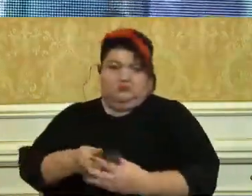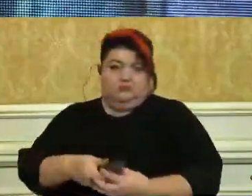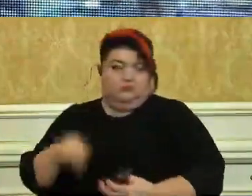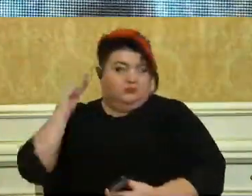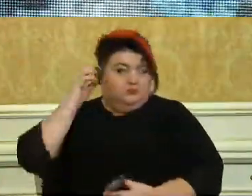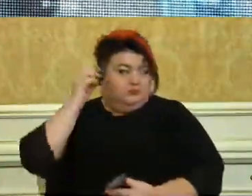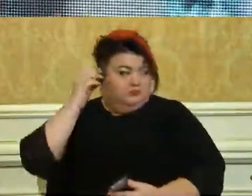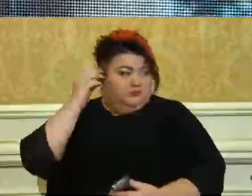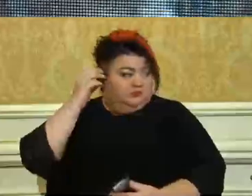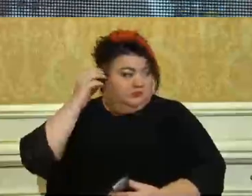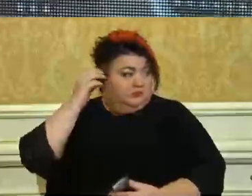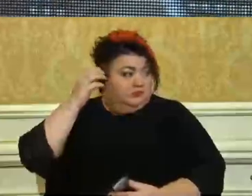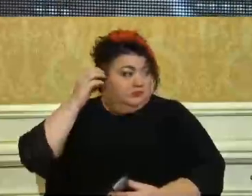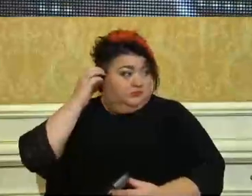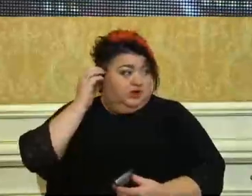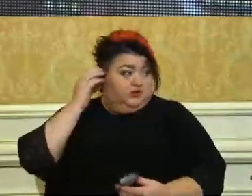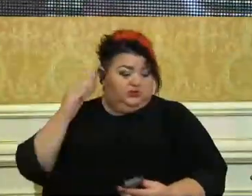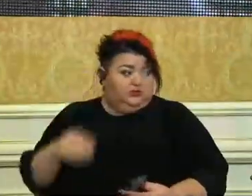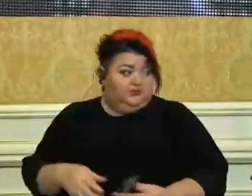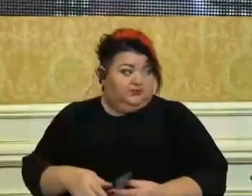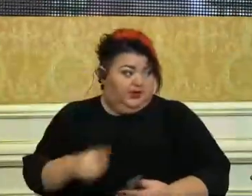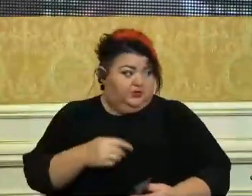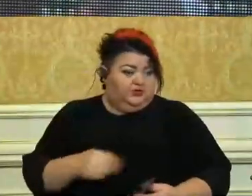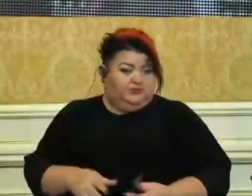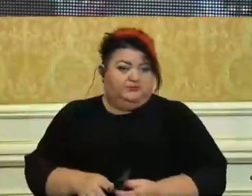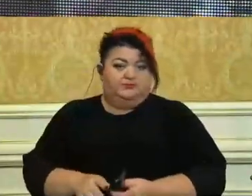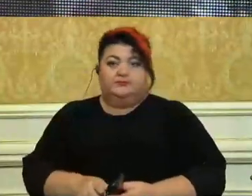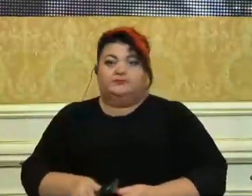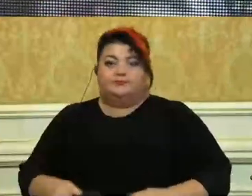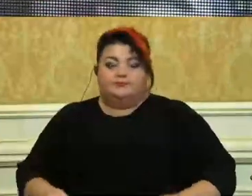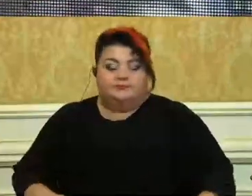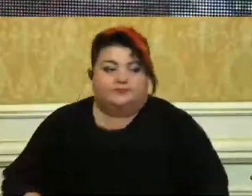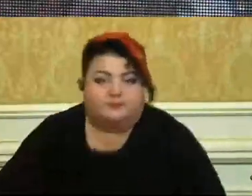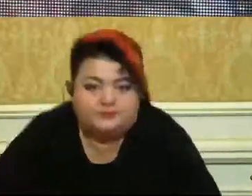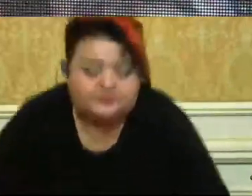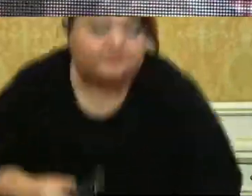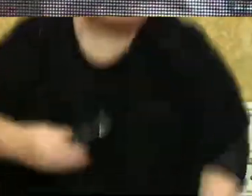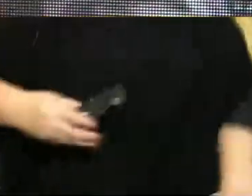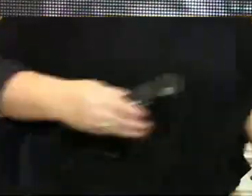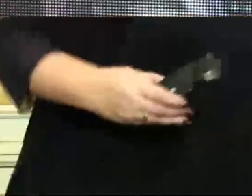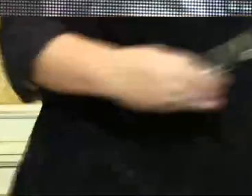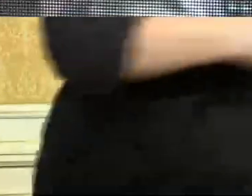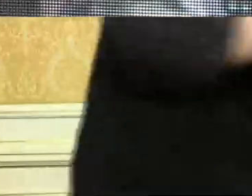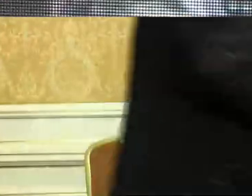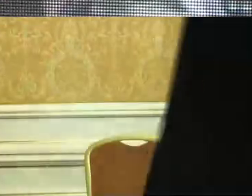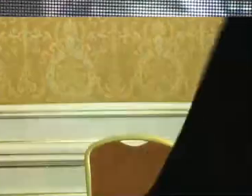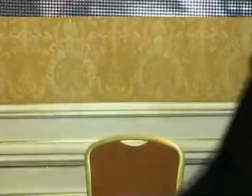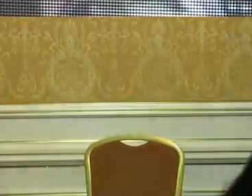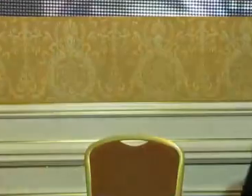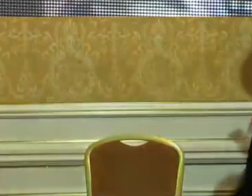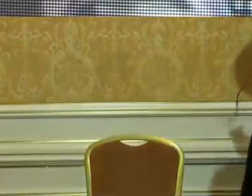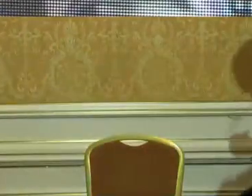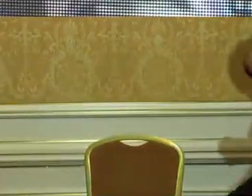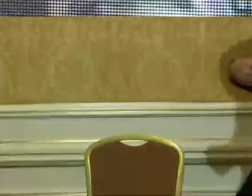very inspired to be with such a dynamic and impressive group of women. I've had the pleasure to welcome some of you to my office